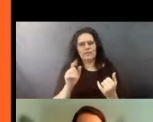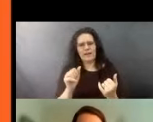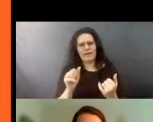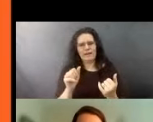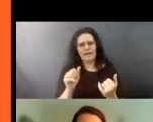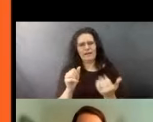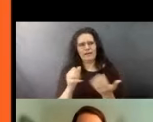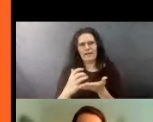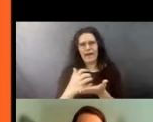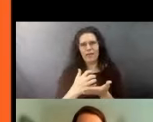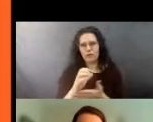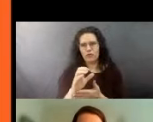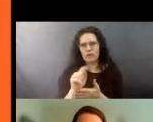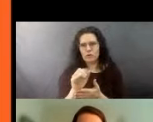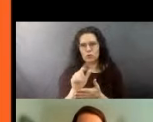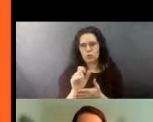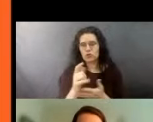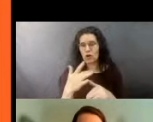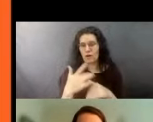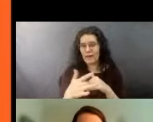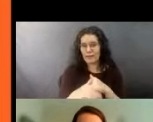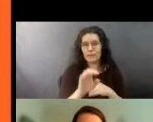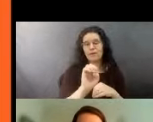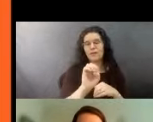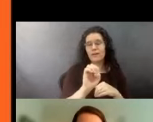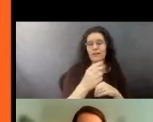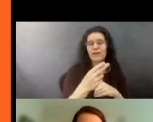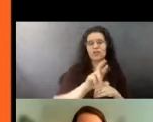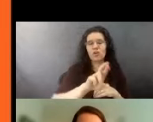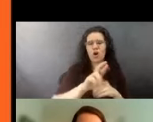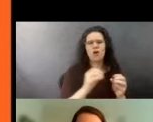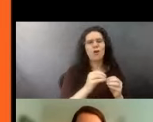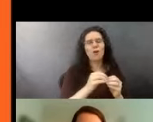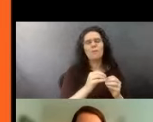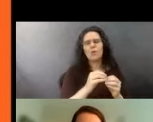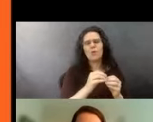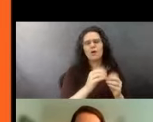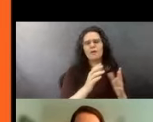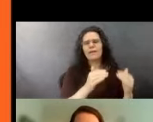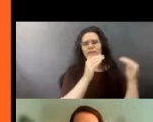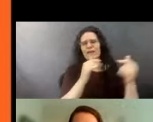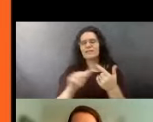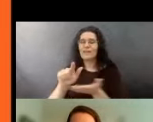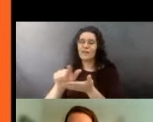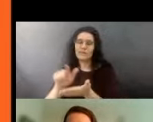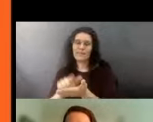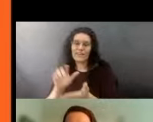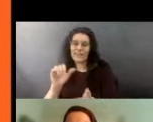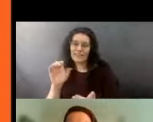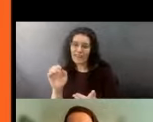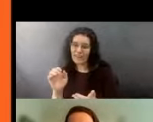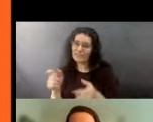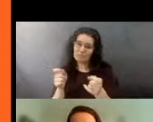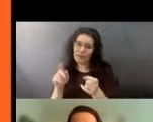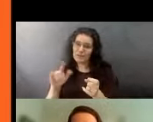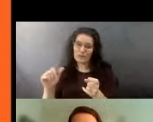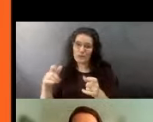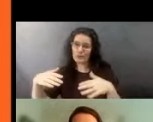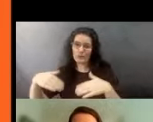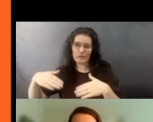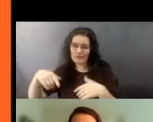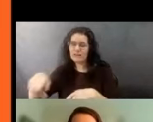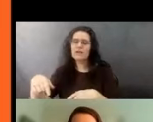you have at hand. The EHRs, I think, are much more advanced than the legal case management tools that we have as